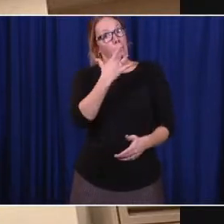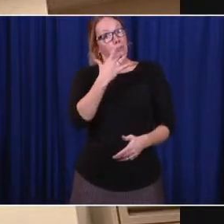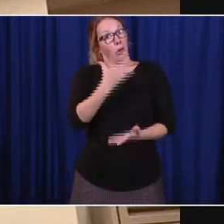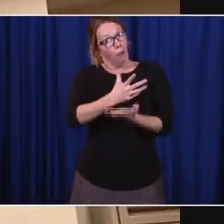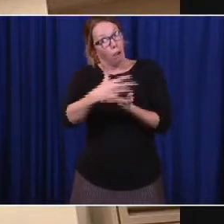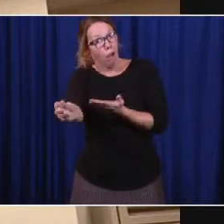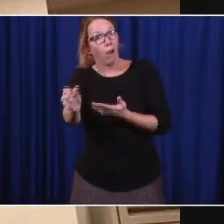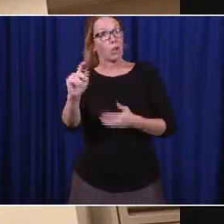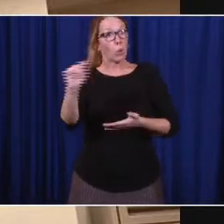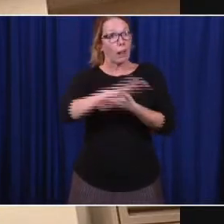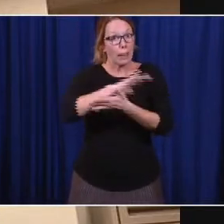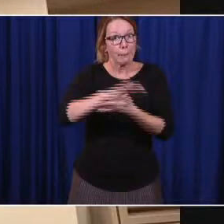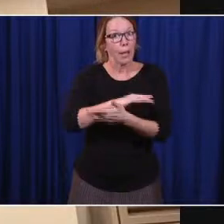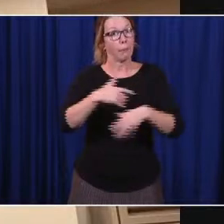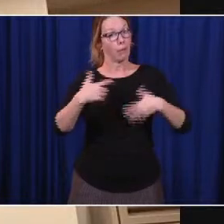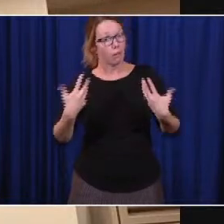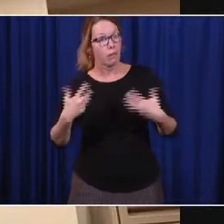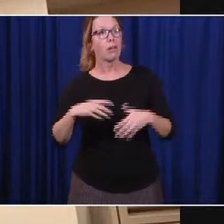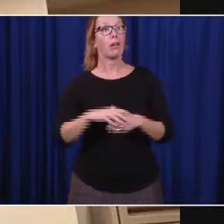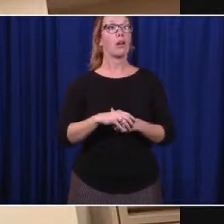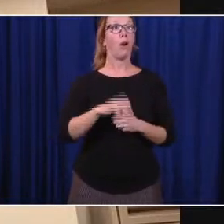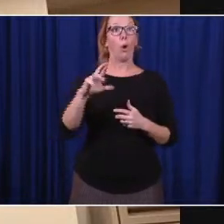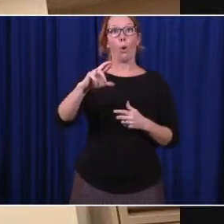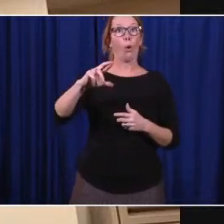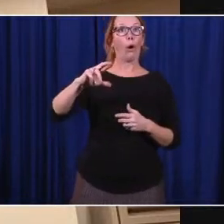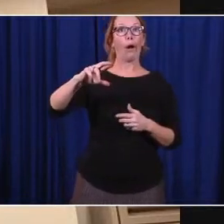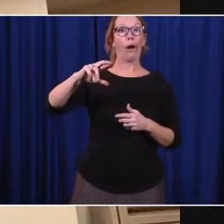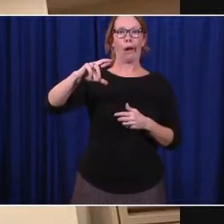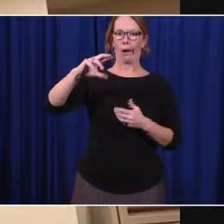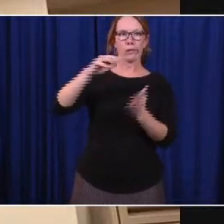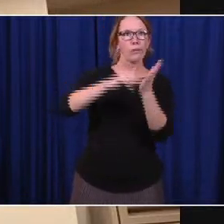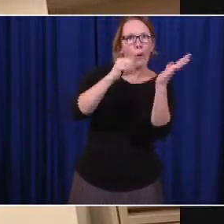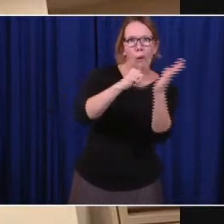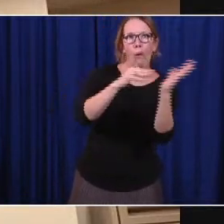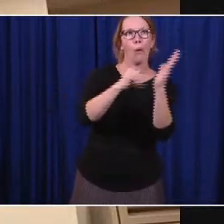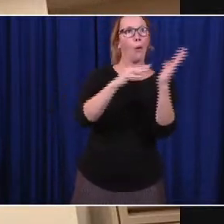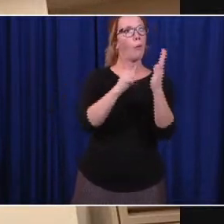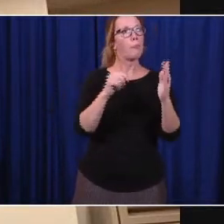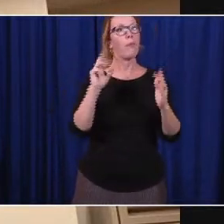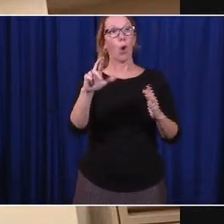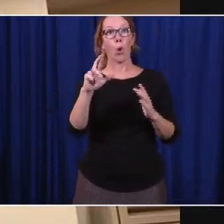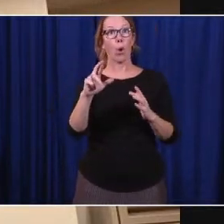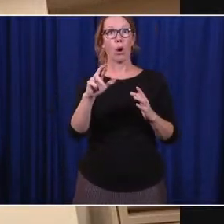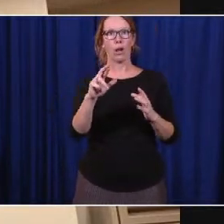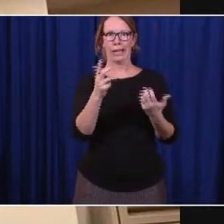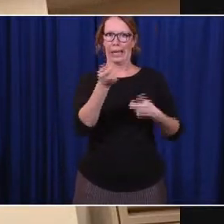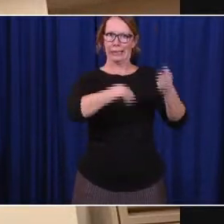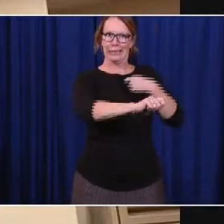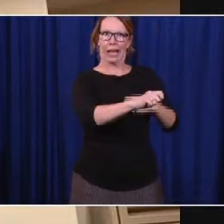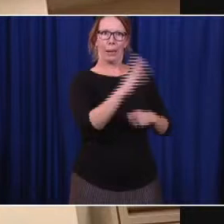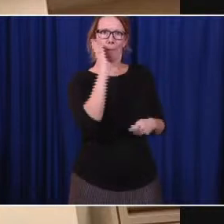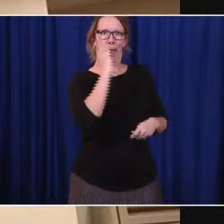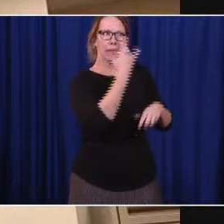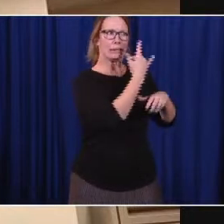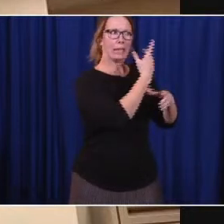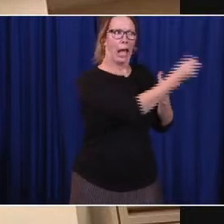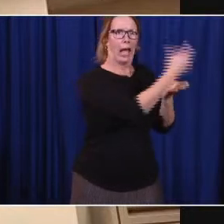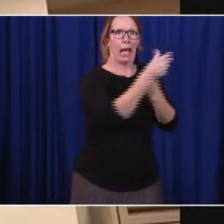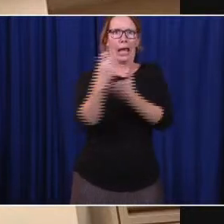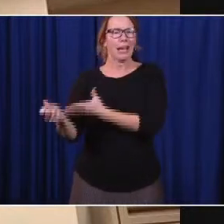paper and run out of dishwasher soap than see us run out of ICU beds and out of hospital